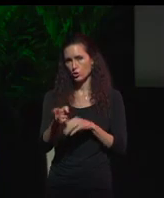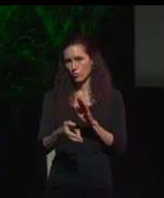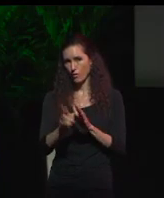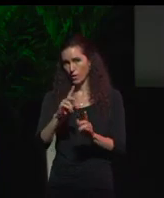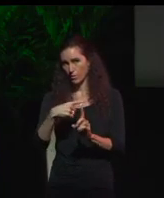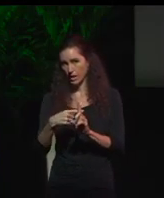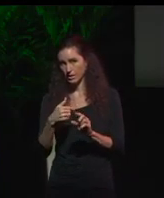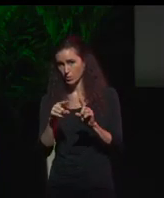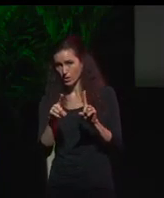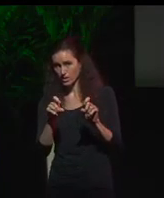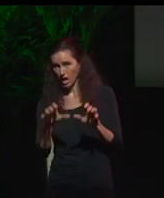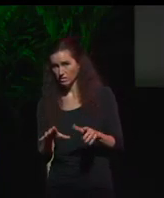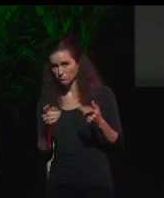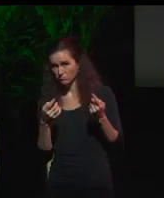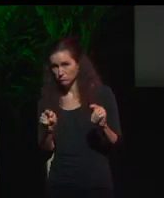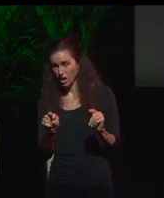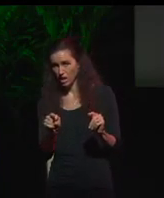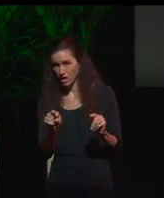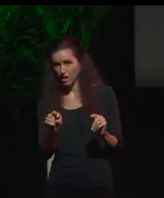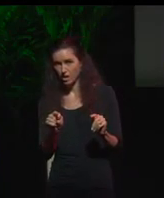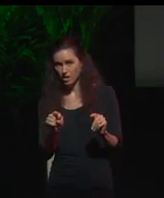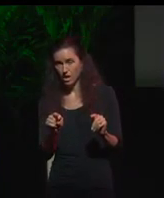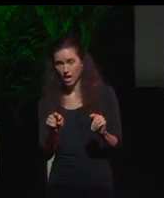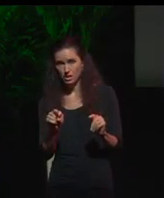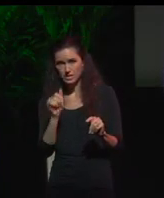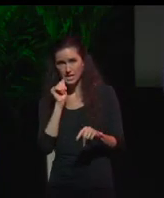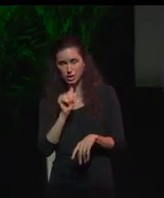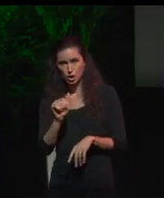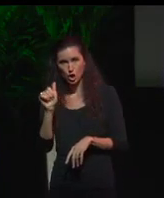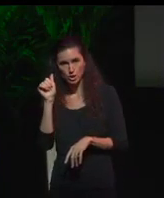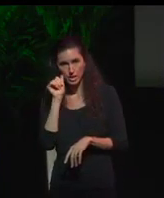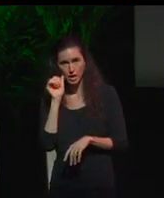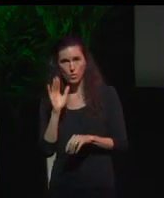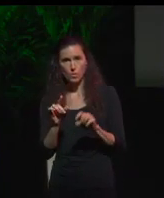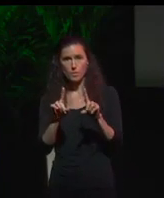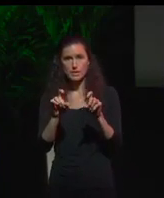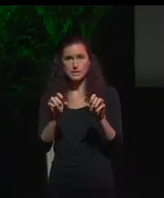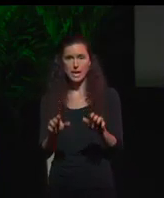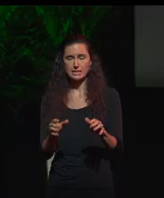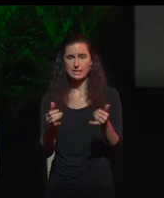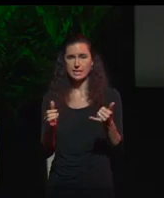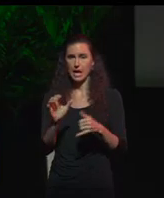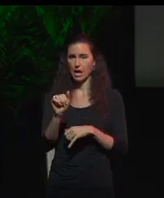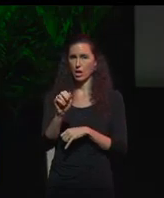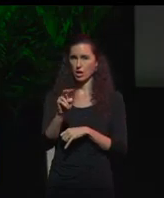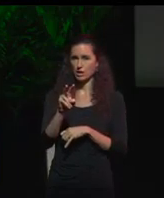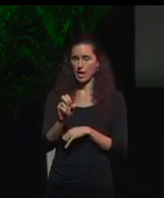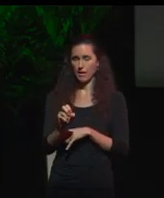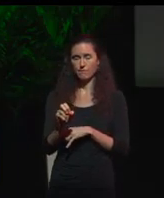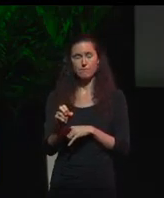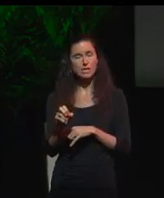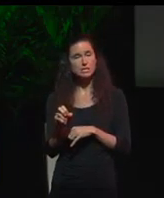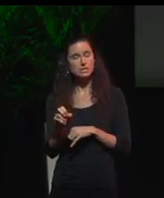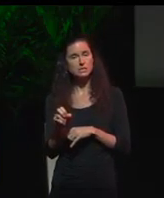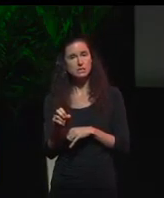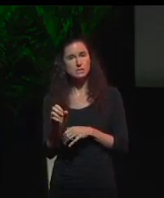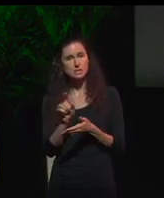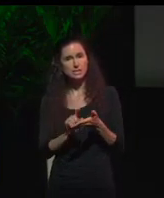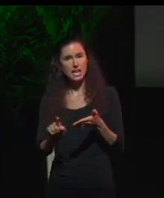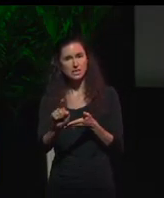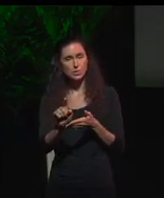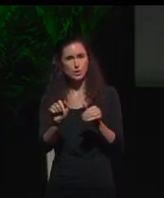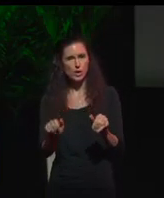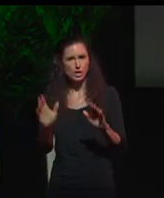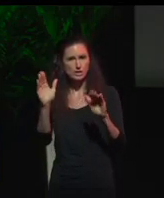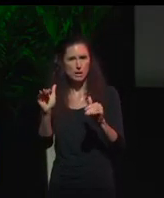we tested it in Smarter Services sandbox yesterday. We'll be testing it in our Canvas sandbox next week. Expect an